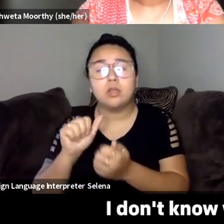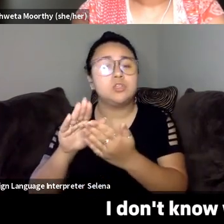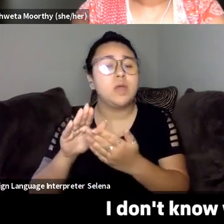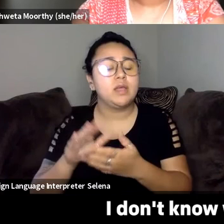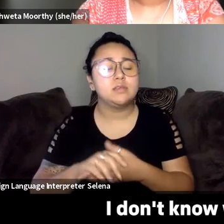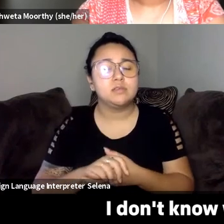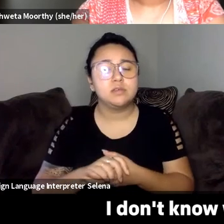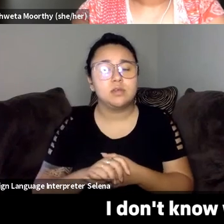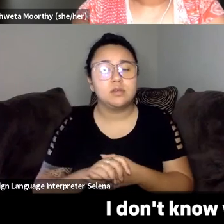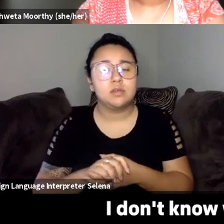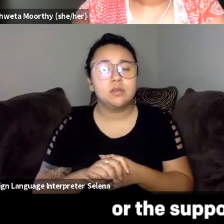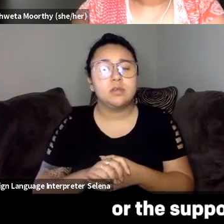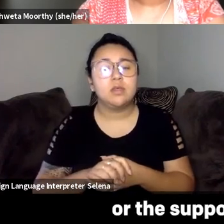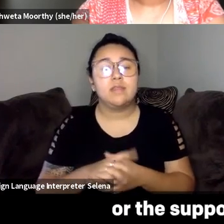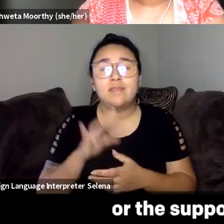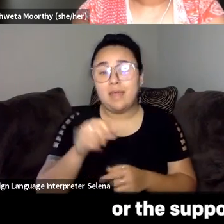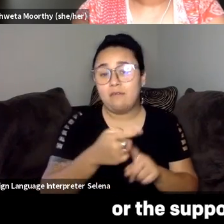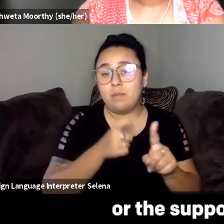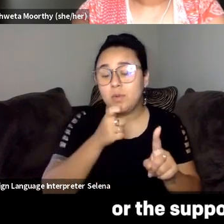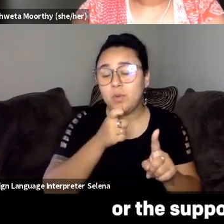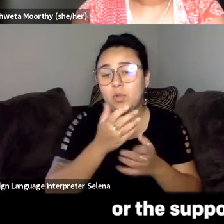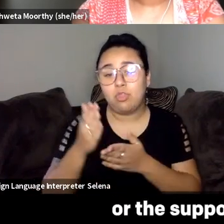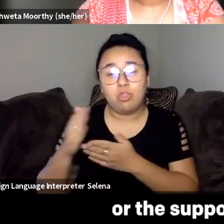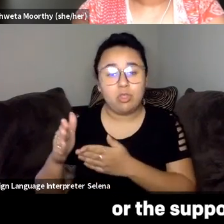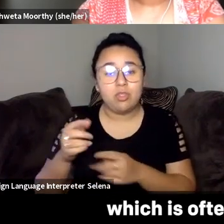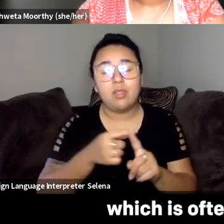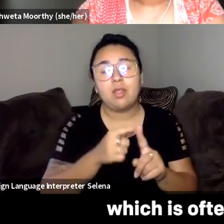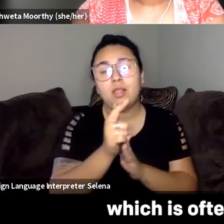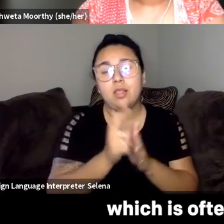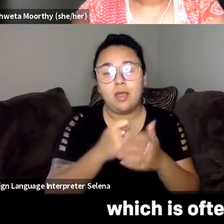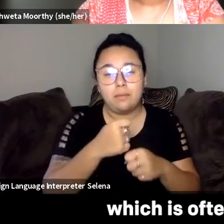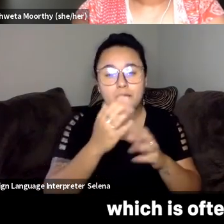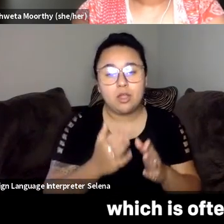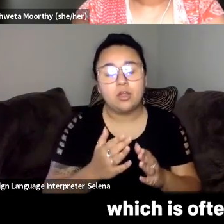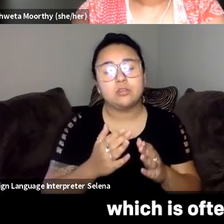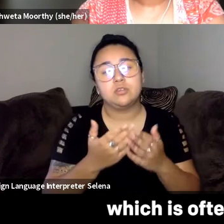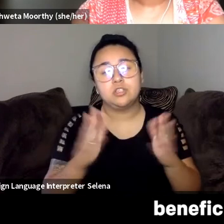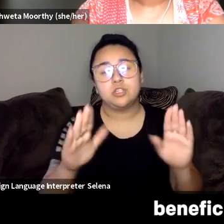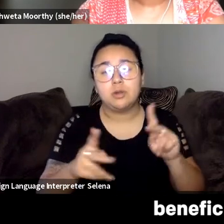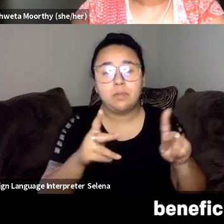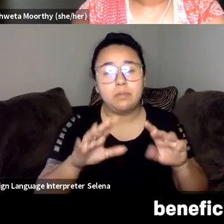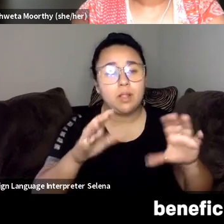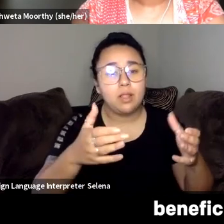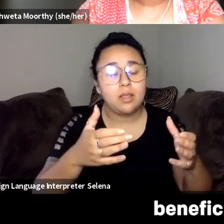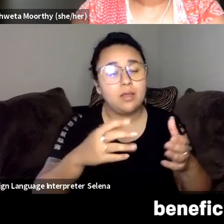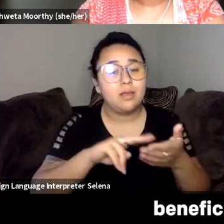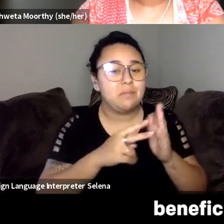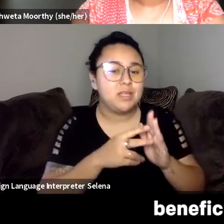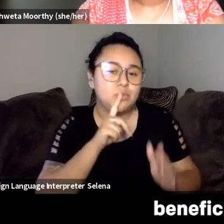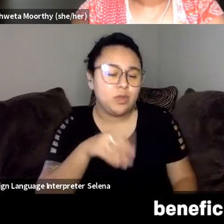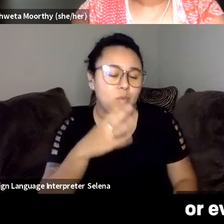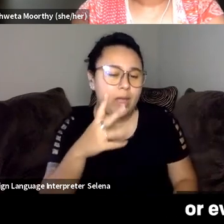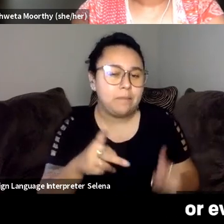it's lawmakers or the supposed general populace, which is oftentimes coded for white beneficiaries of